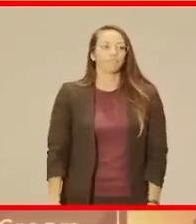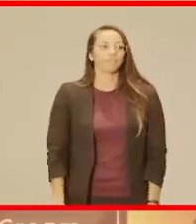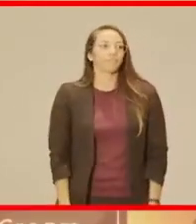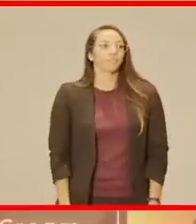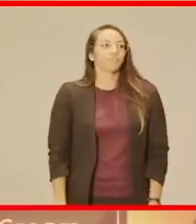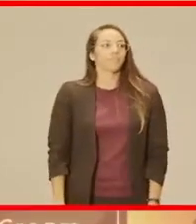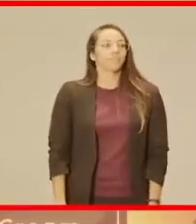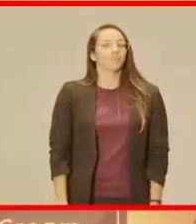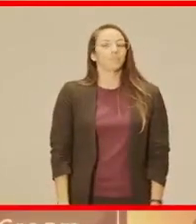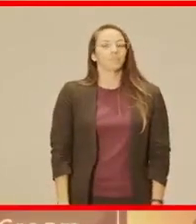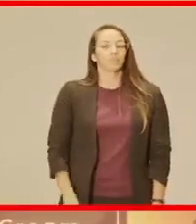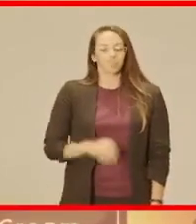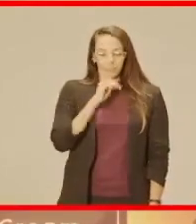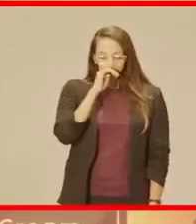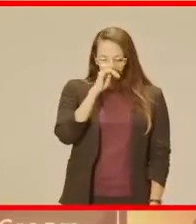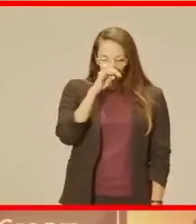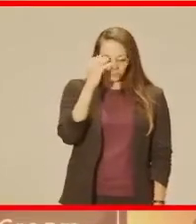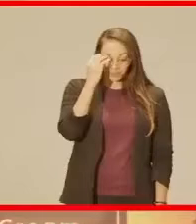As a self-advocate,